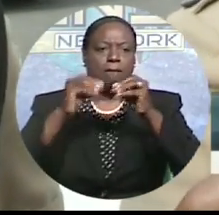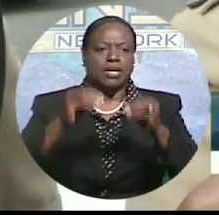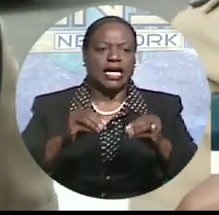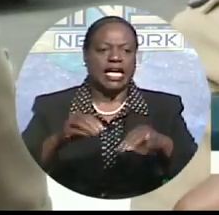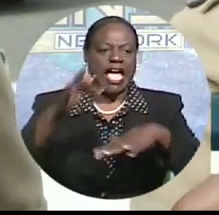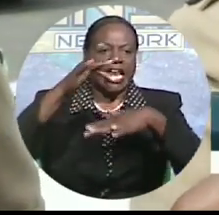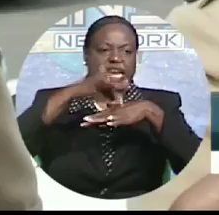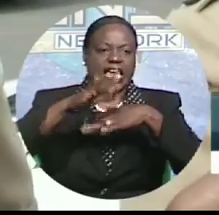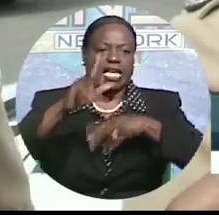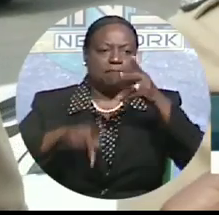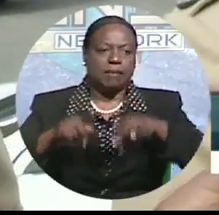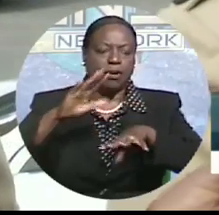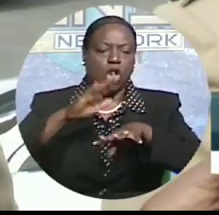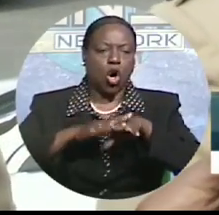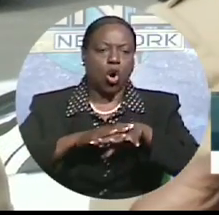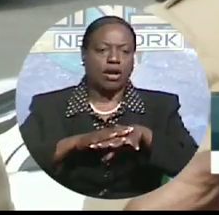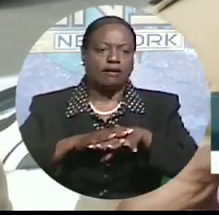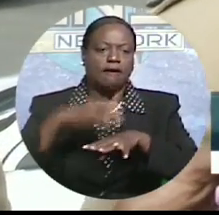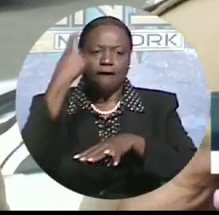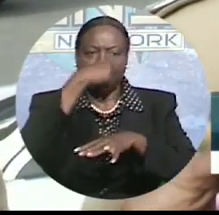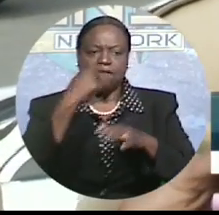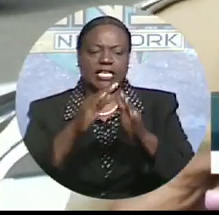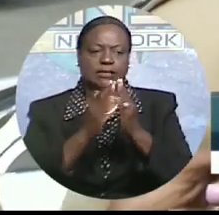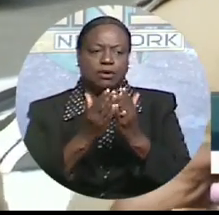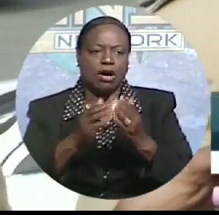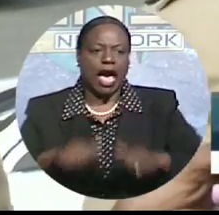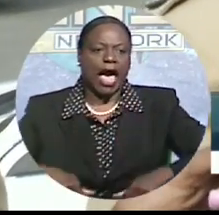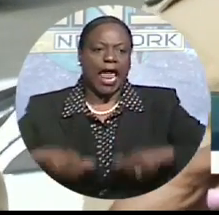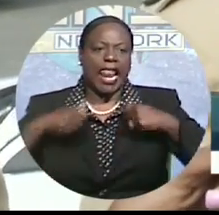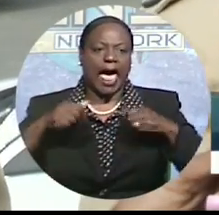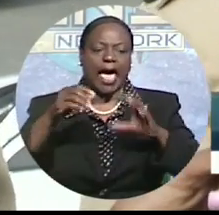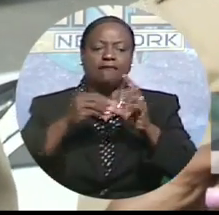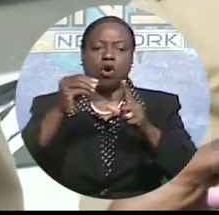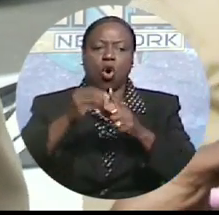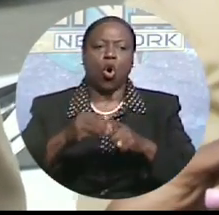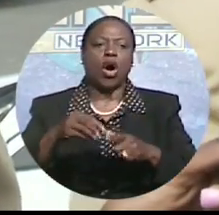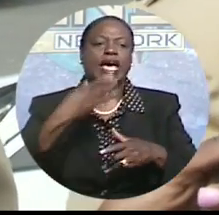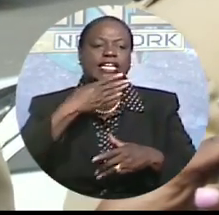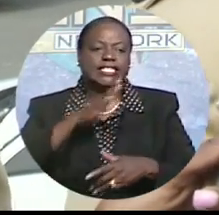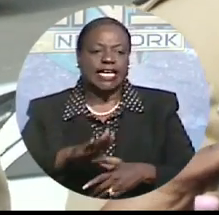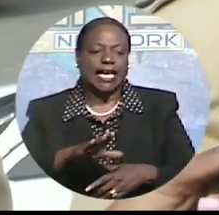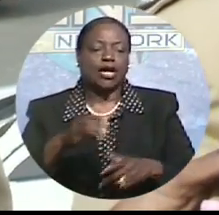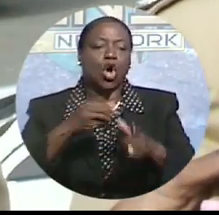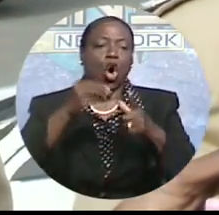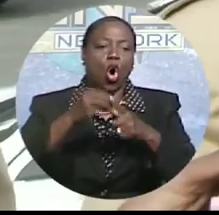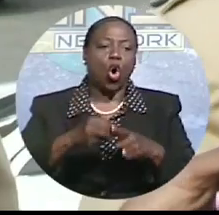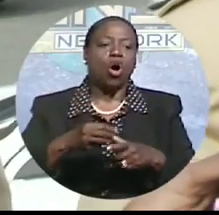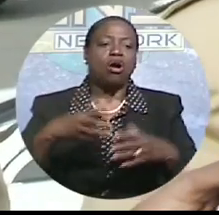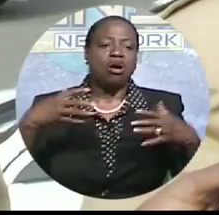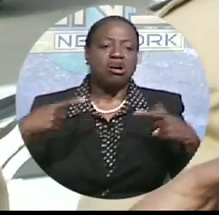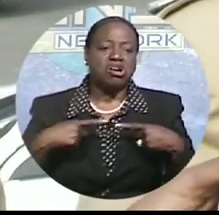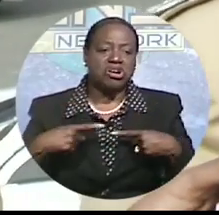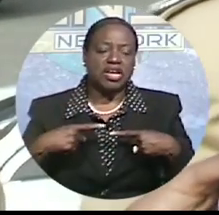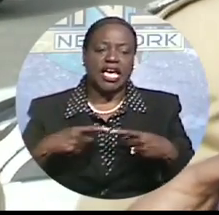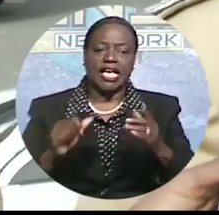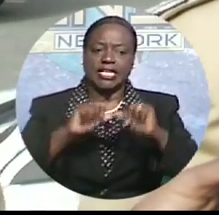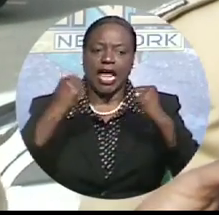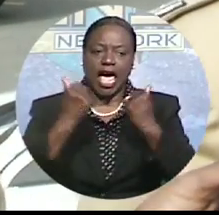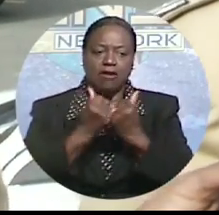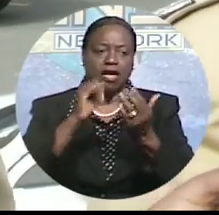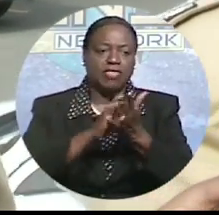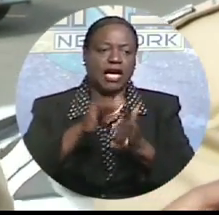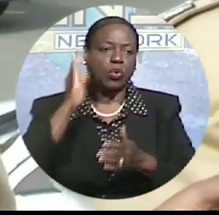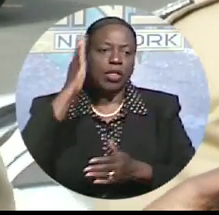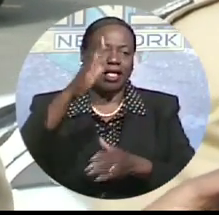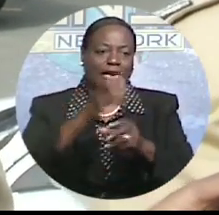people, whether they are alive or dead or injured, is an area that's going to get you into grave